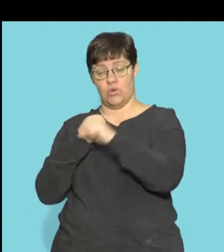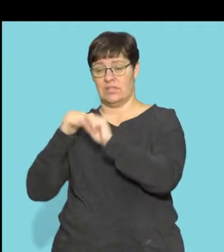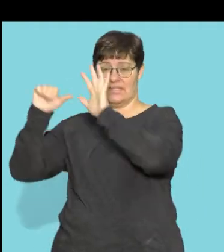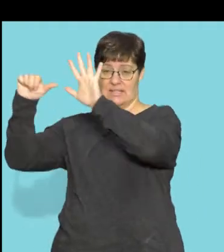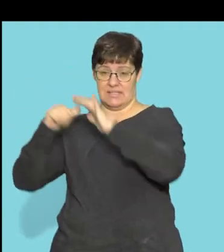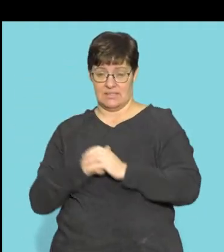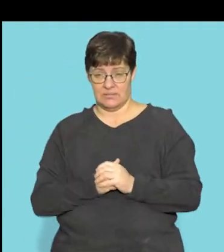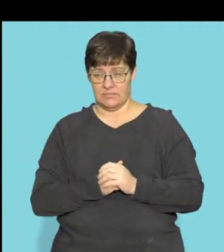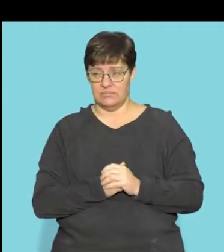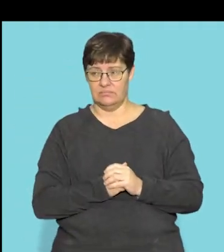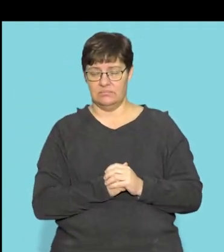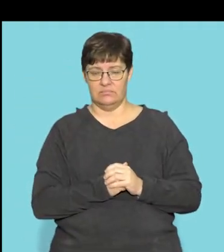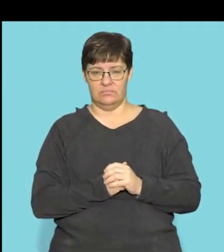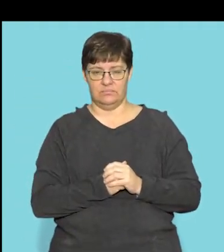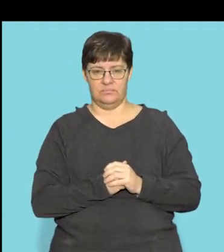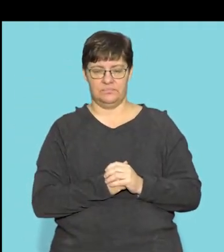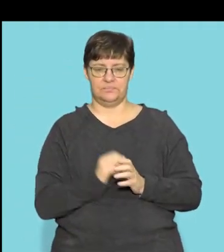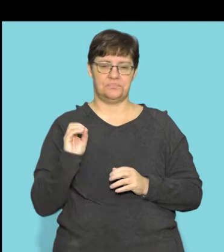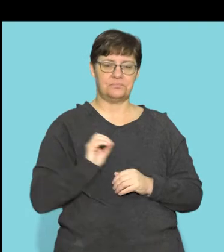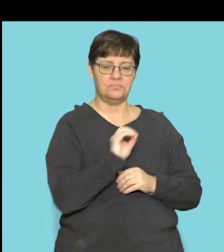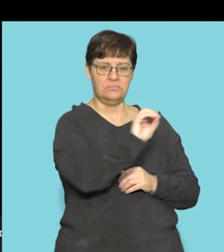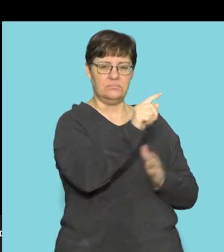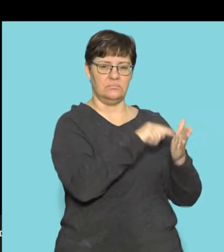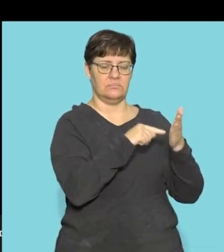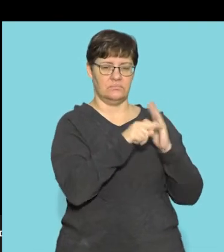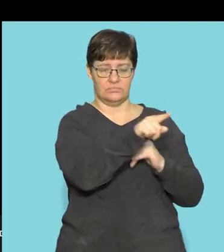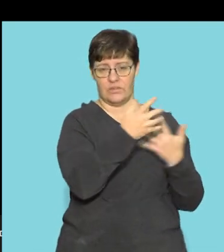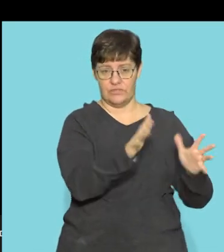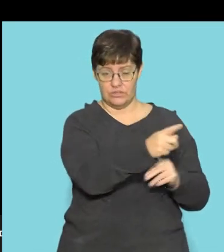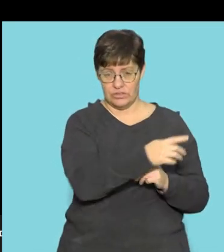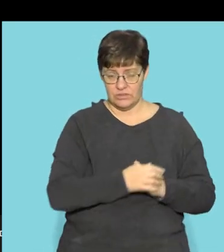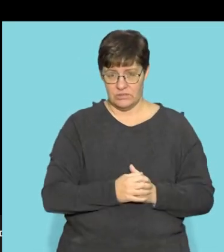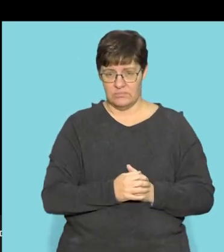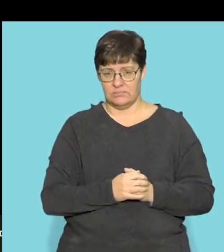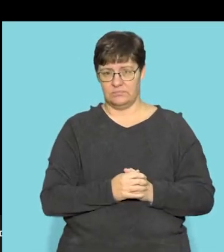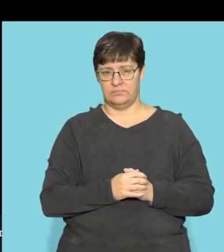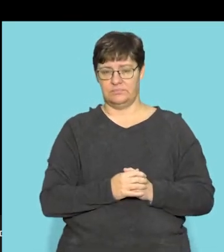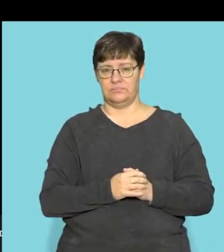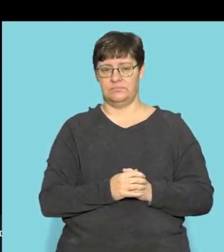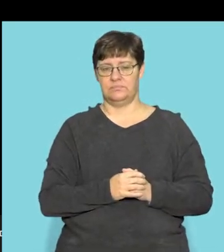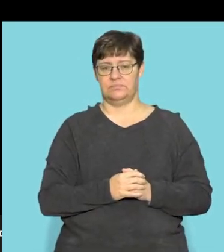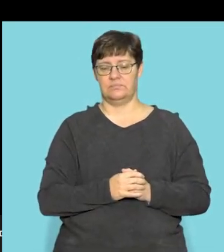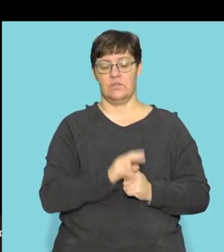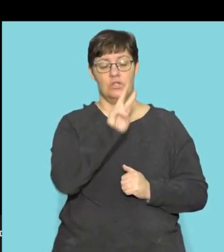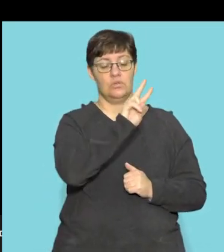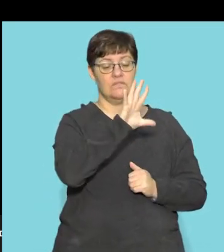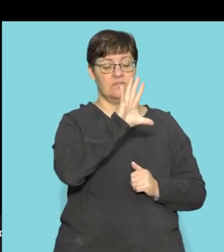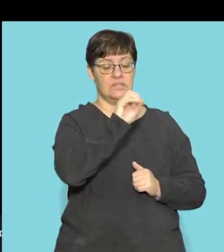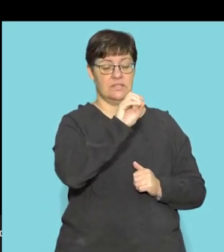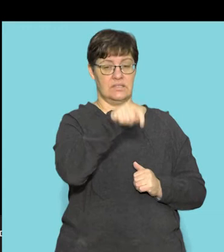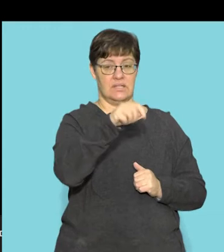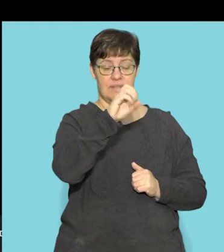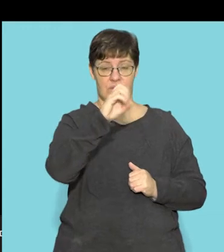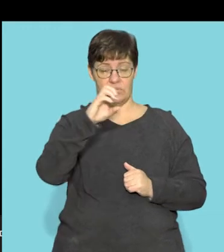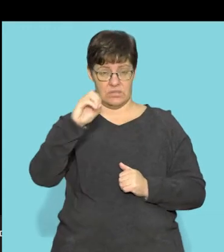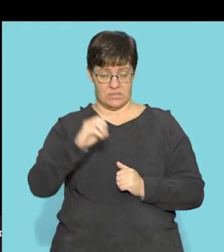for 6 years. And therefore, you just go straight to your calculator, and this will be